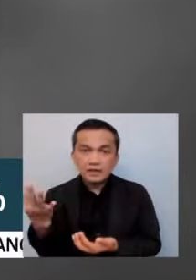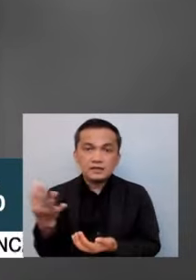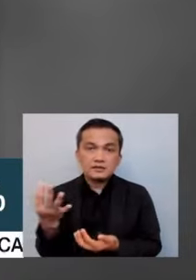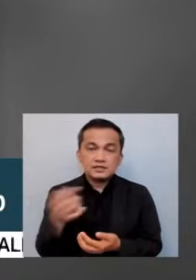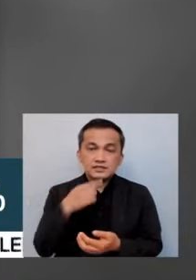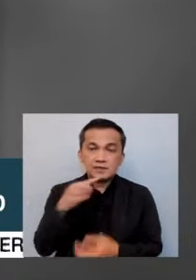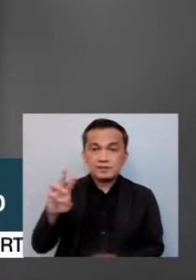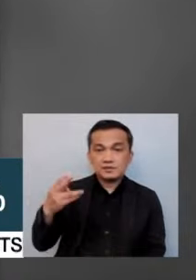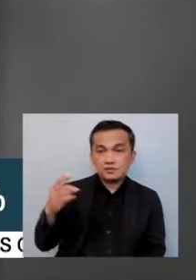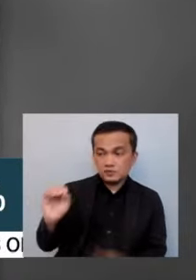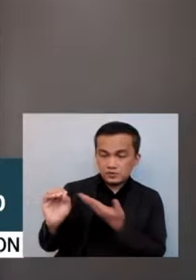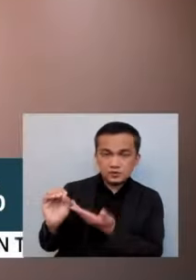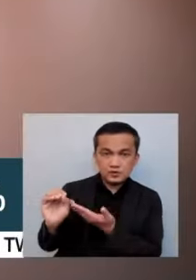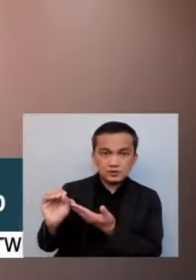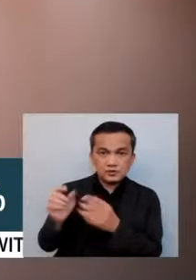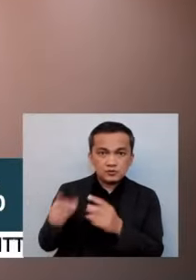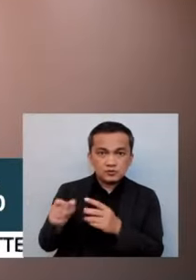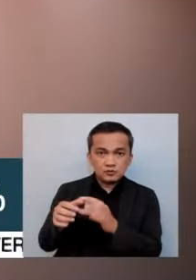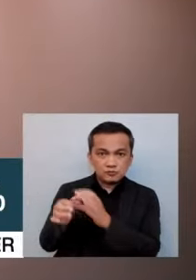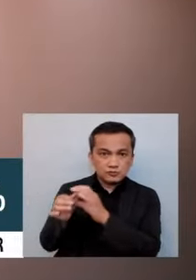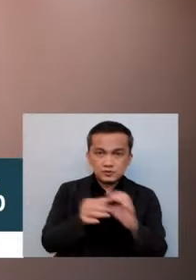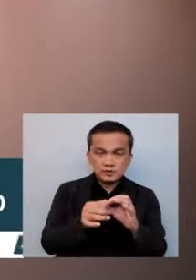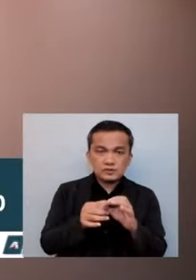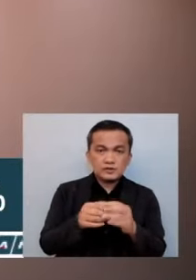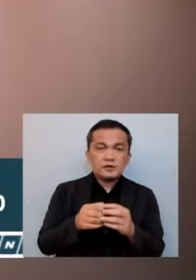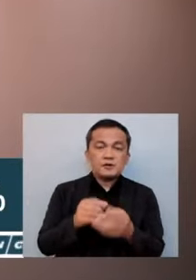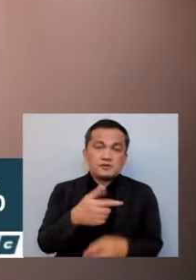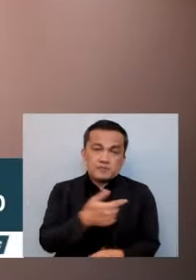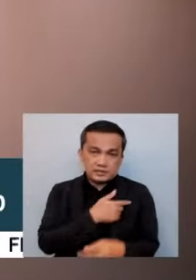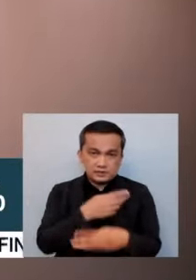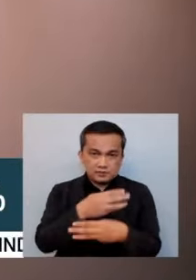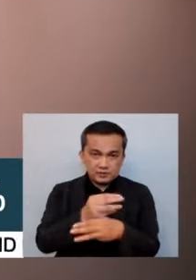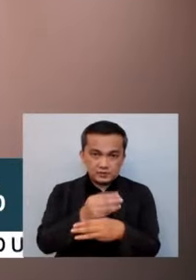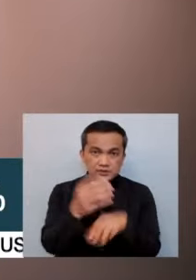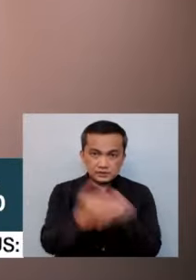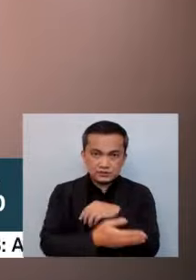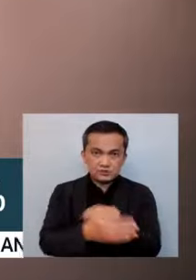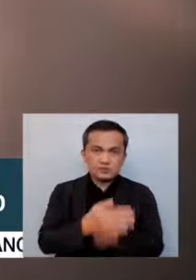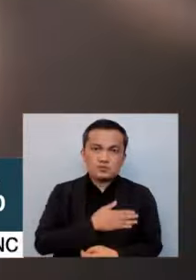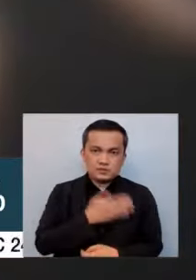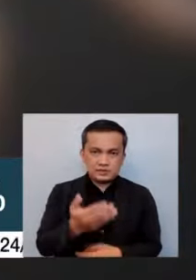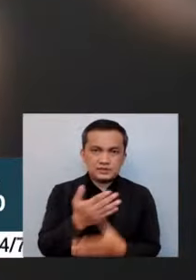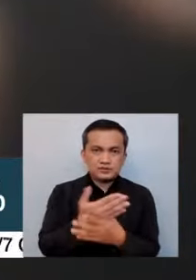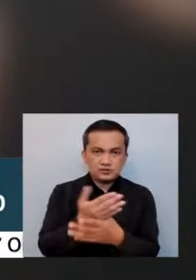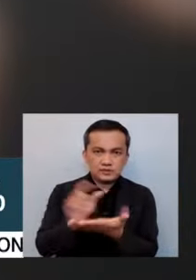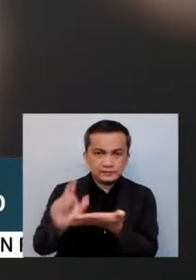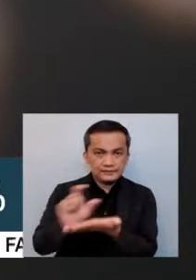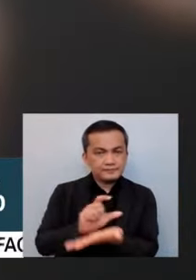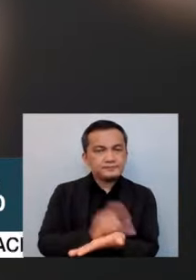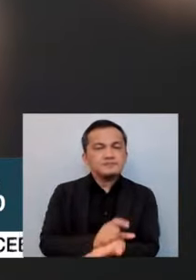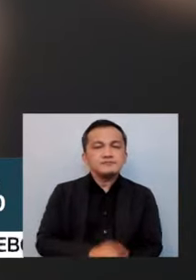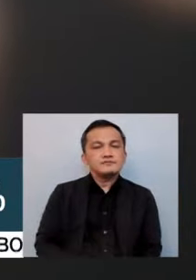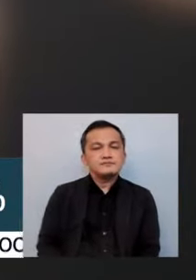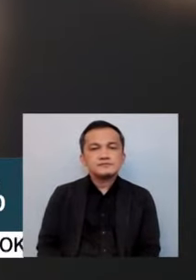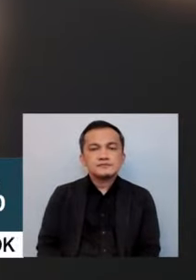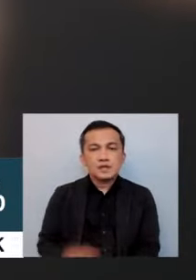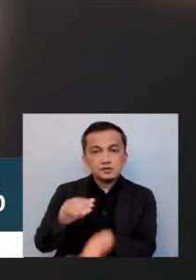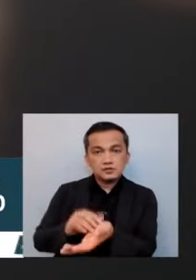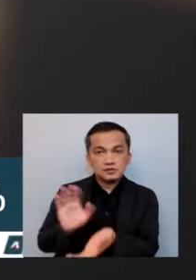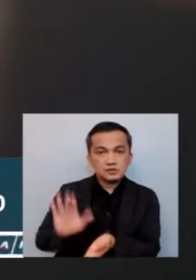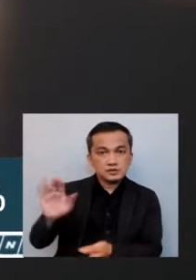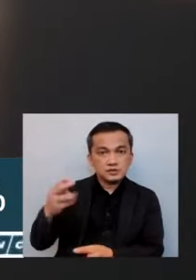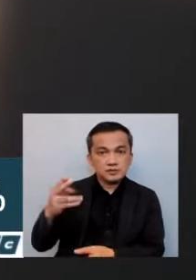WHO is in close contact with vaccine manufacturers and countries who are willing to share the doses. But Dr. Rosamund Lewis,